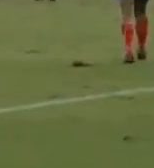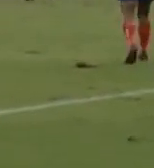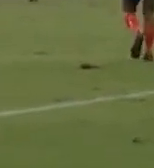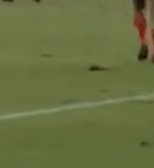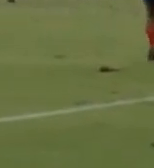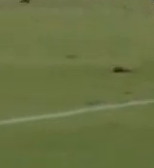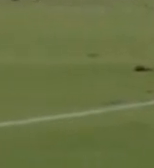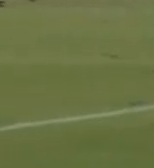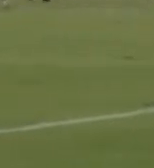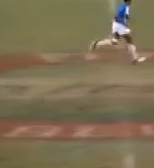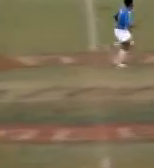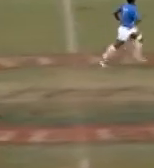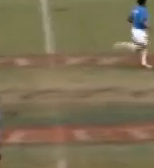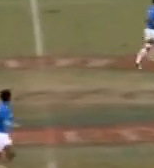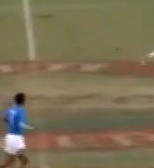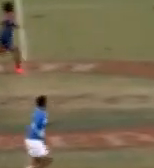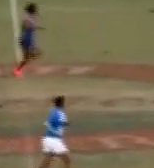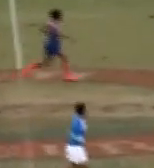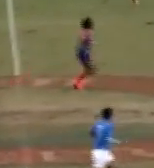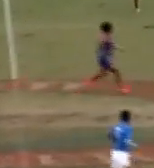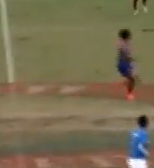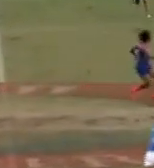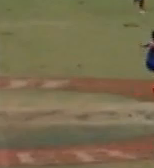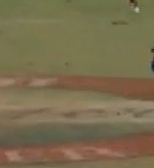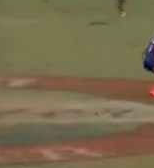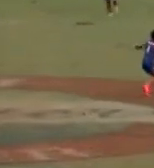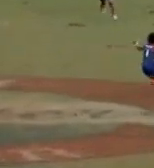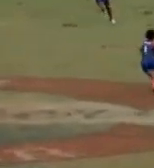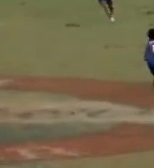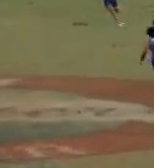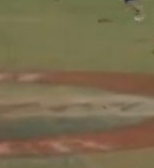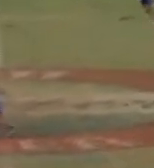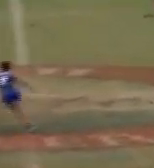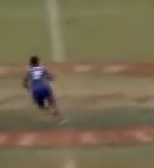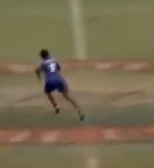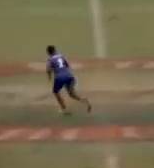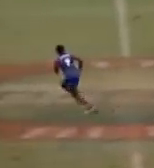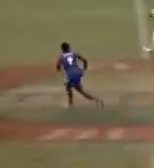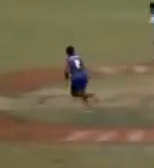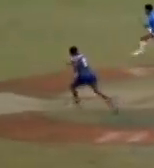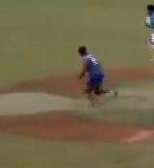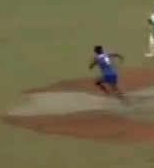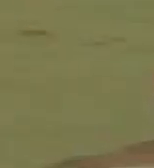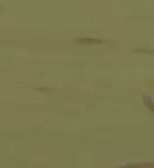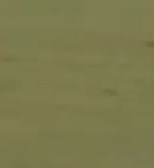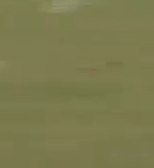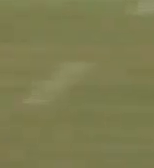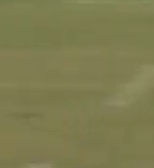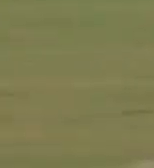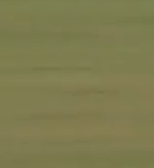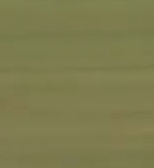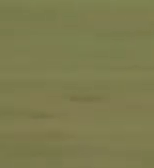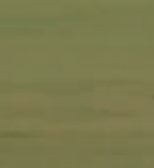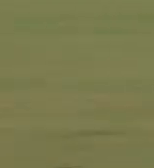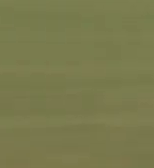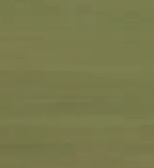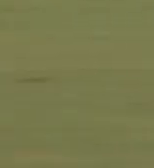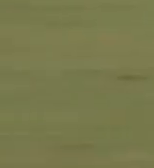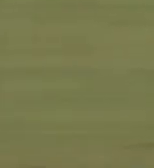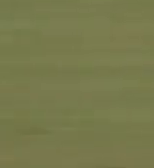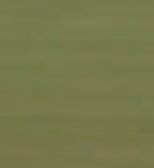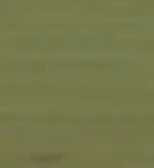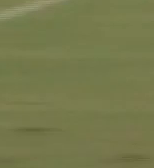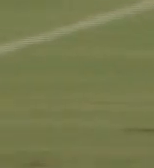Mela Matanatambu. Now it is Saini Raoma runs away, but intercepted again by the Police Blue